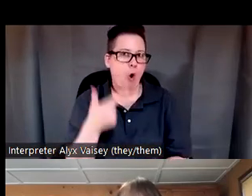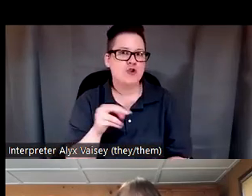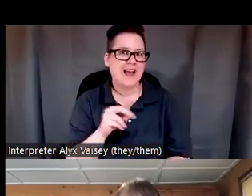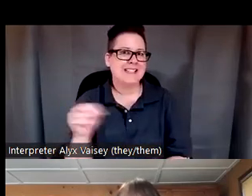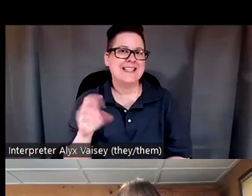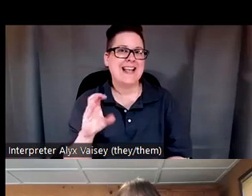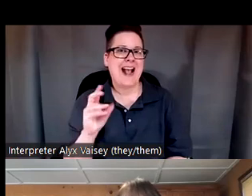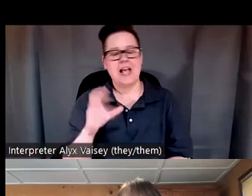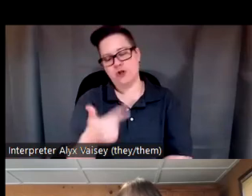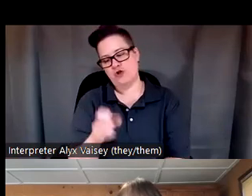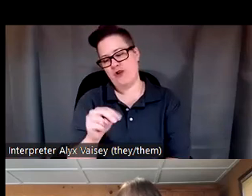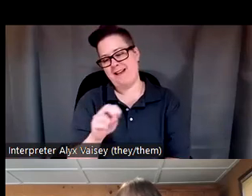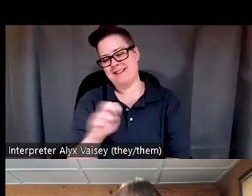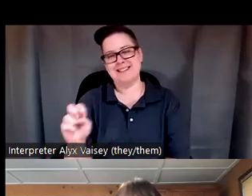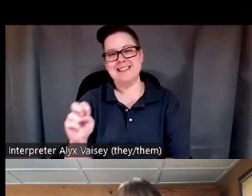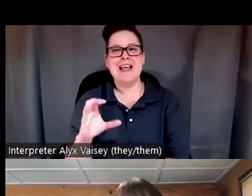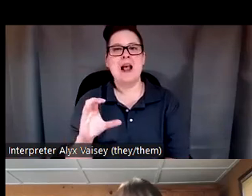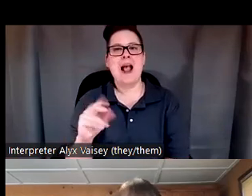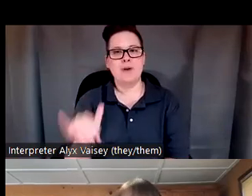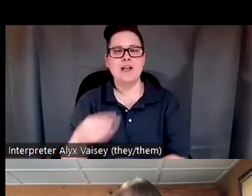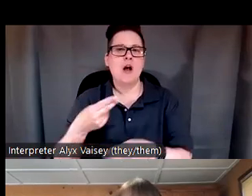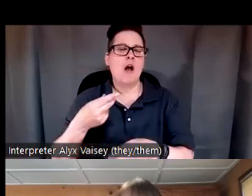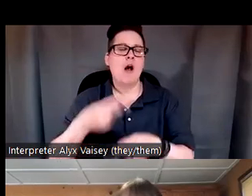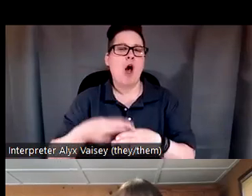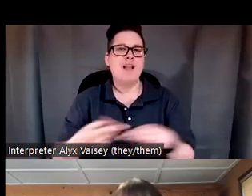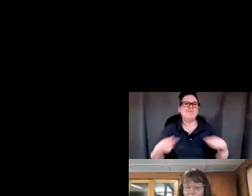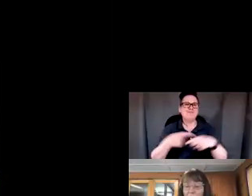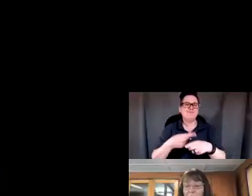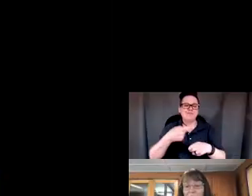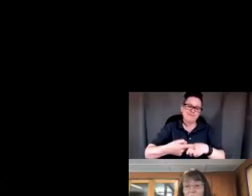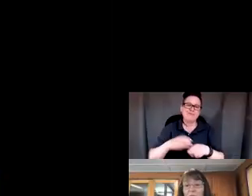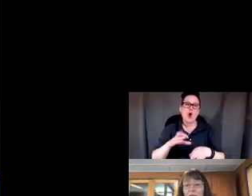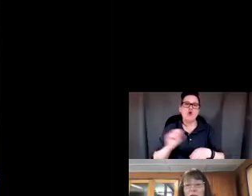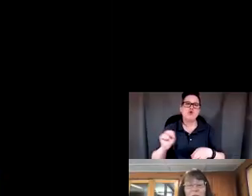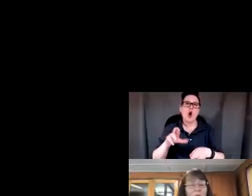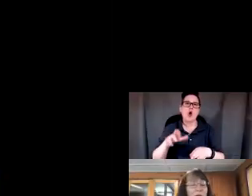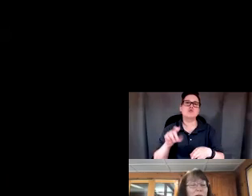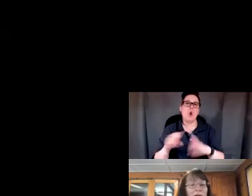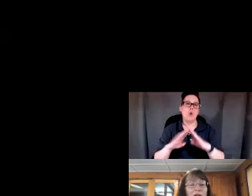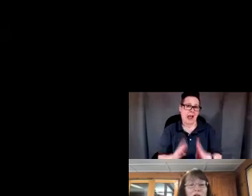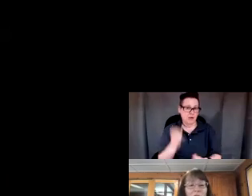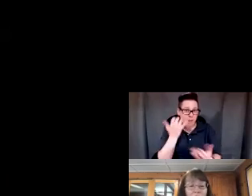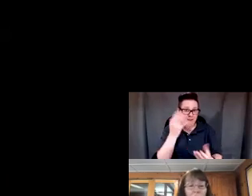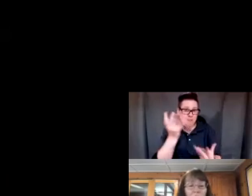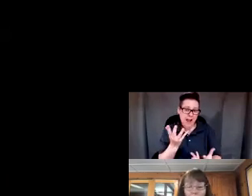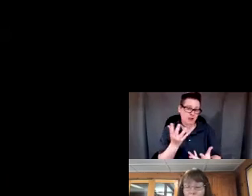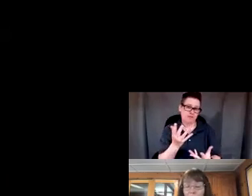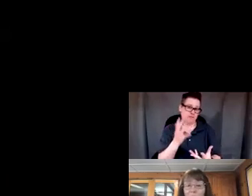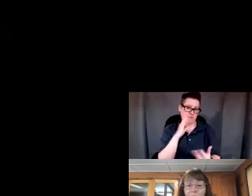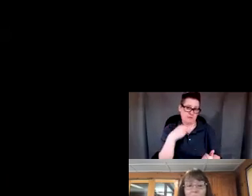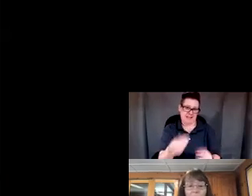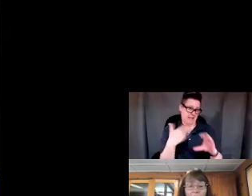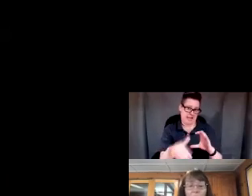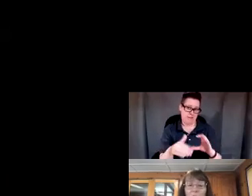Batavia. It's called Crossroads House. If anybody wants more information on that, they can give you my email, and I'm more than glad to share anything you want to know about